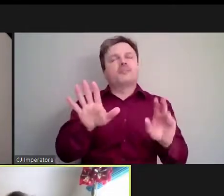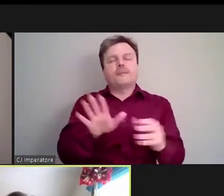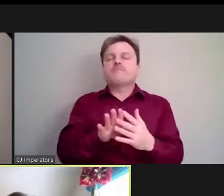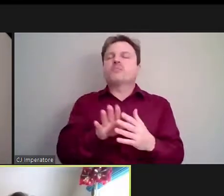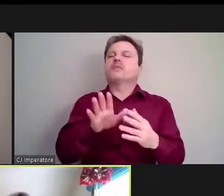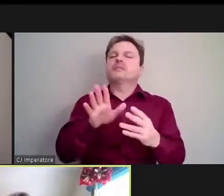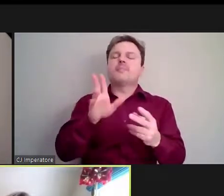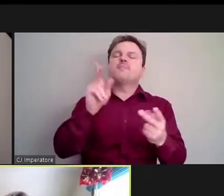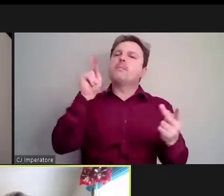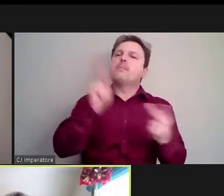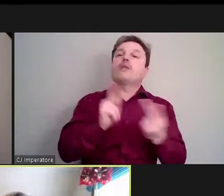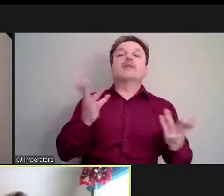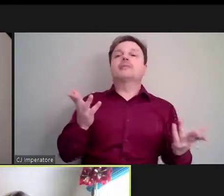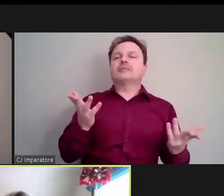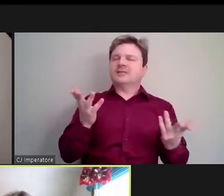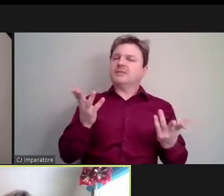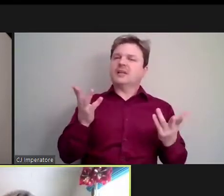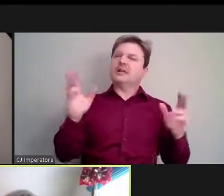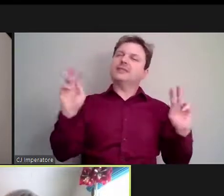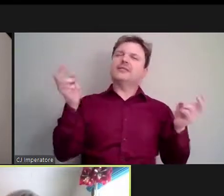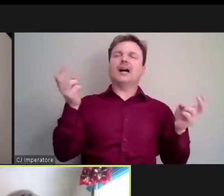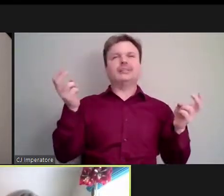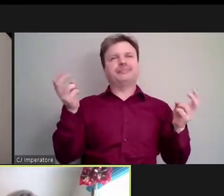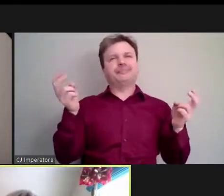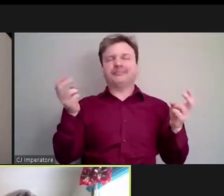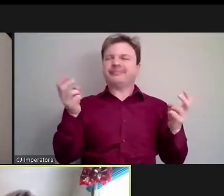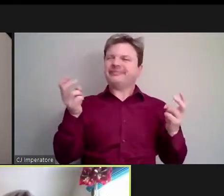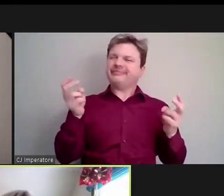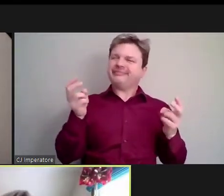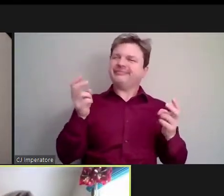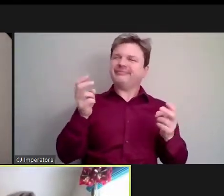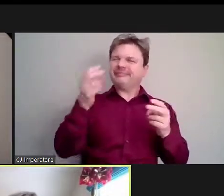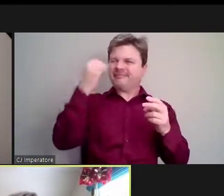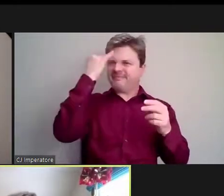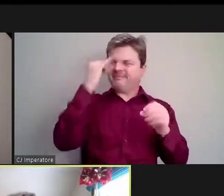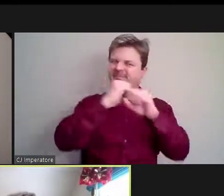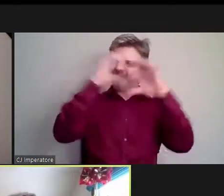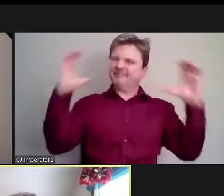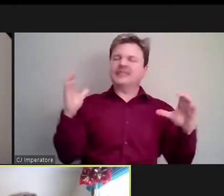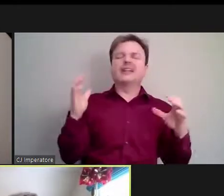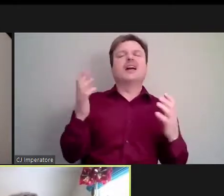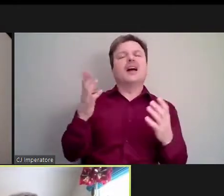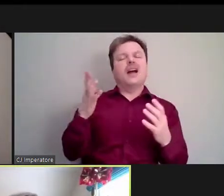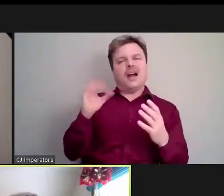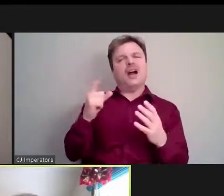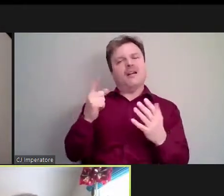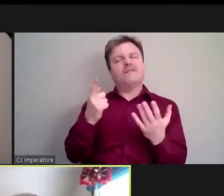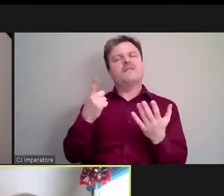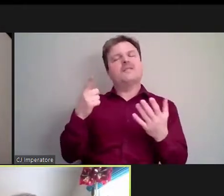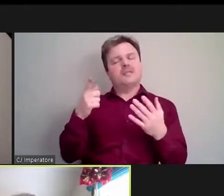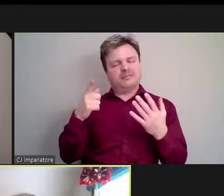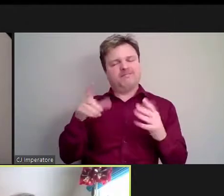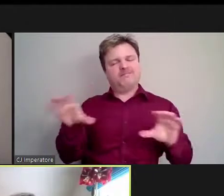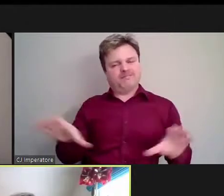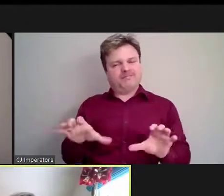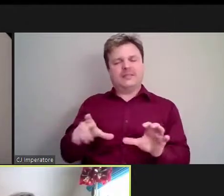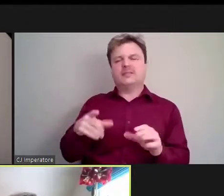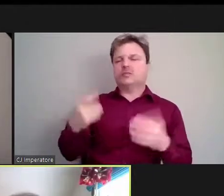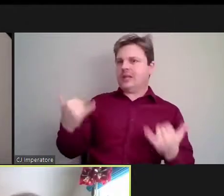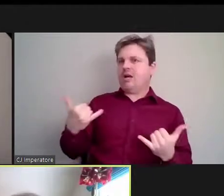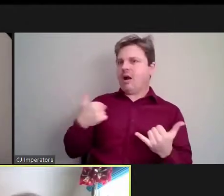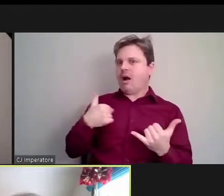sort of a setting or already unfolding practice in which to talk about